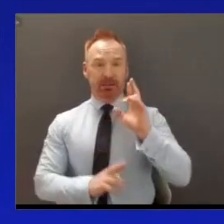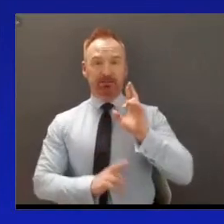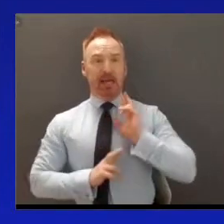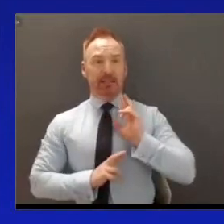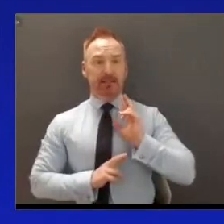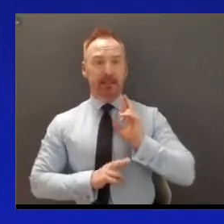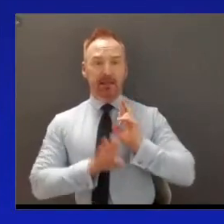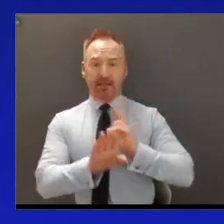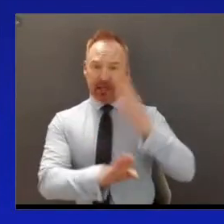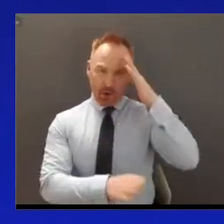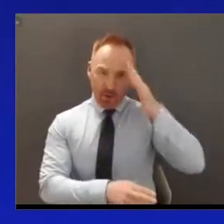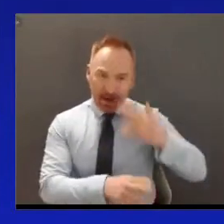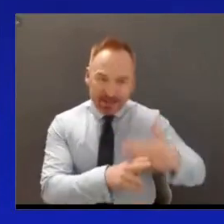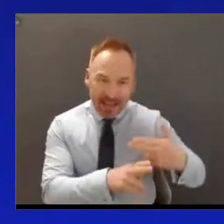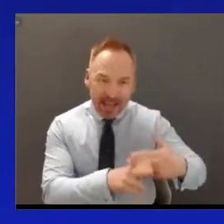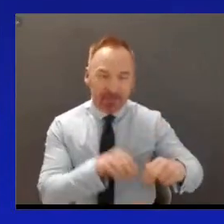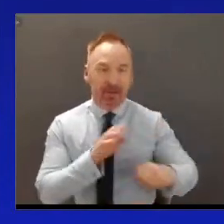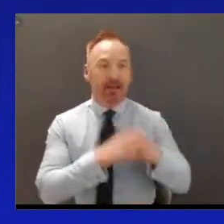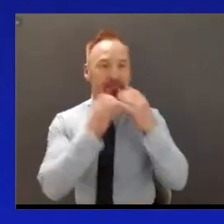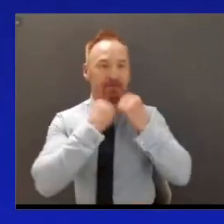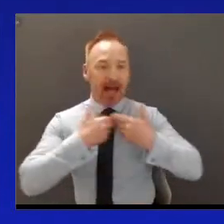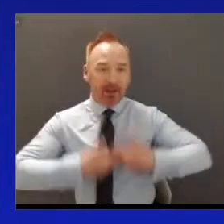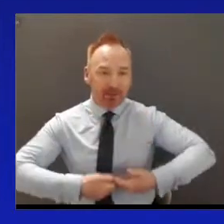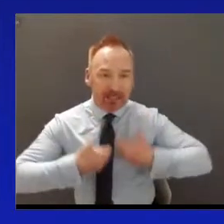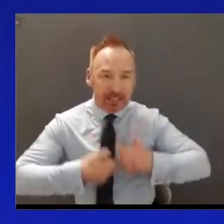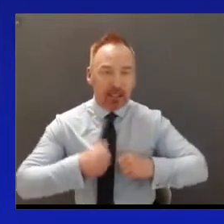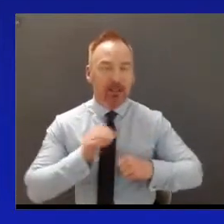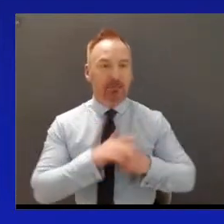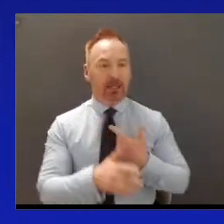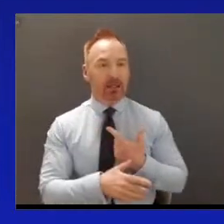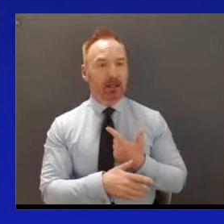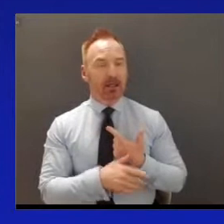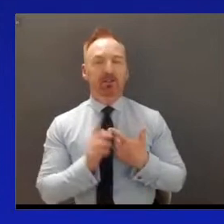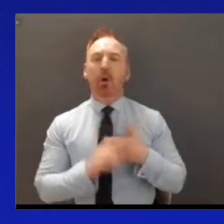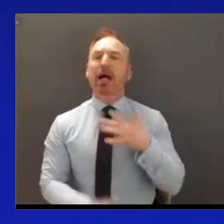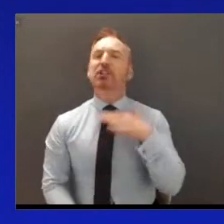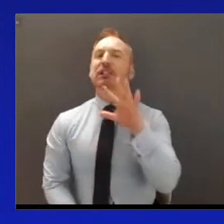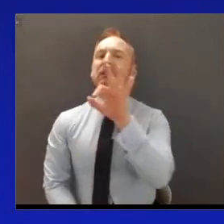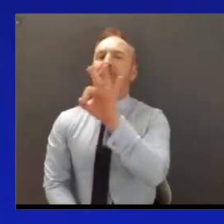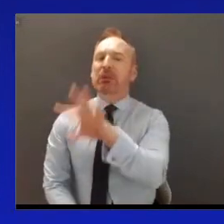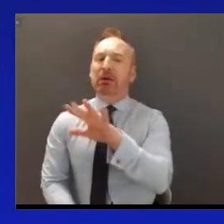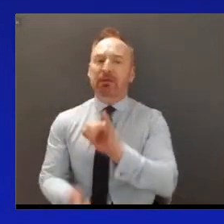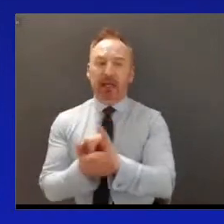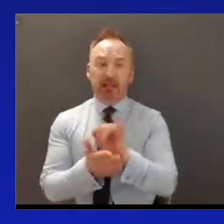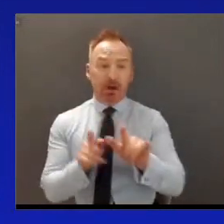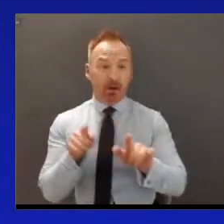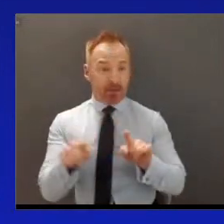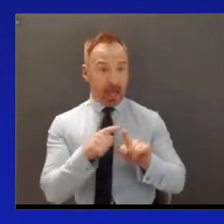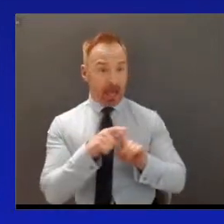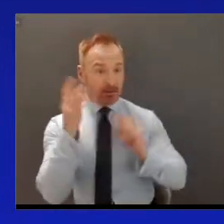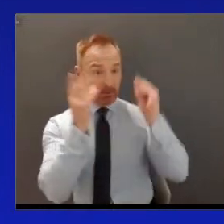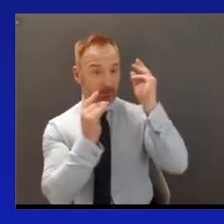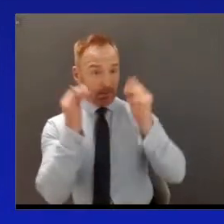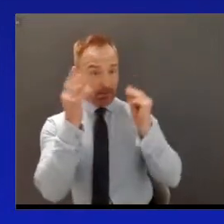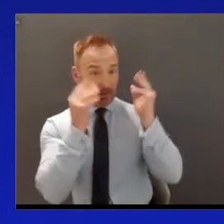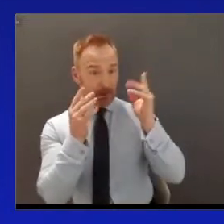whether they're going to come back the next day. So I just put that out there of if that thinking is being done, and